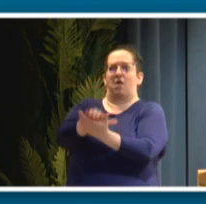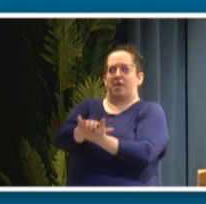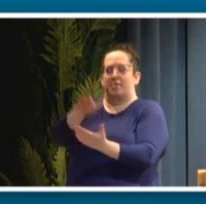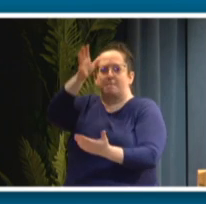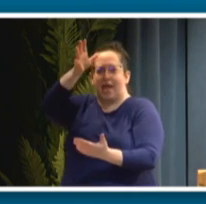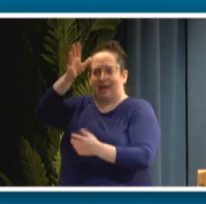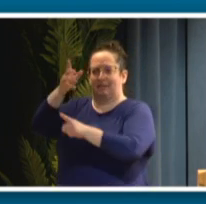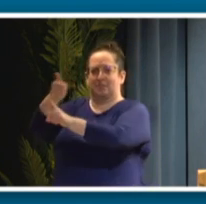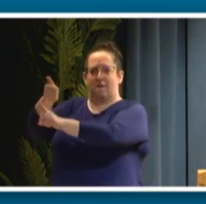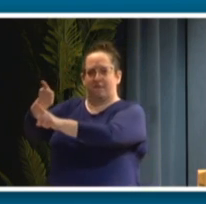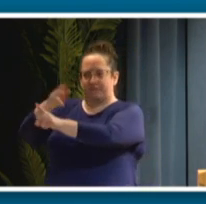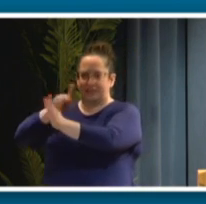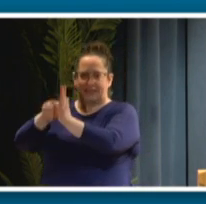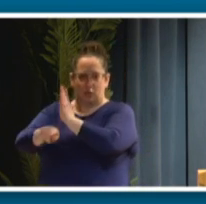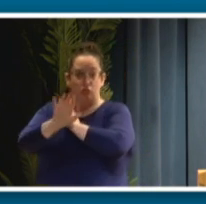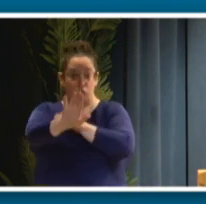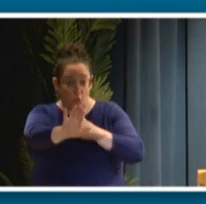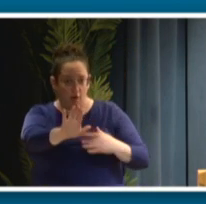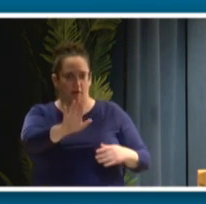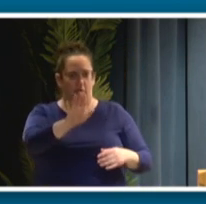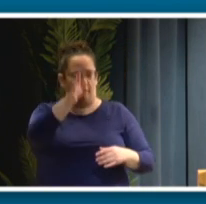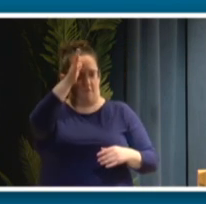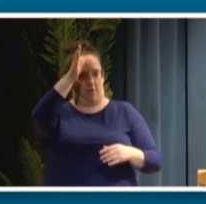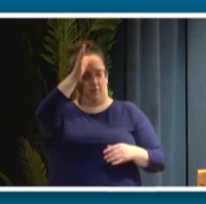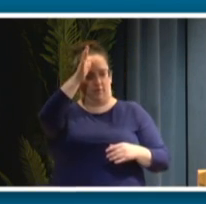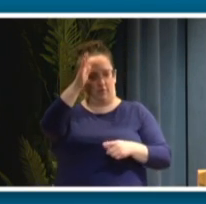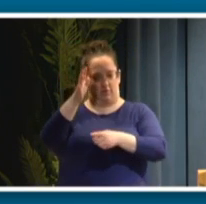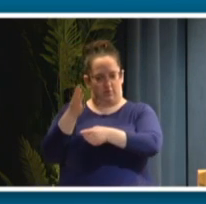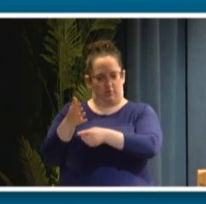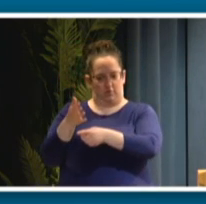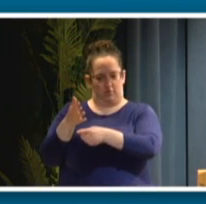right? And then I'm like, yo, that's Hamlet.